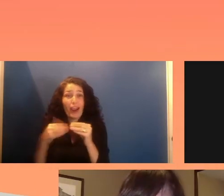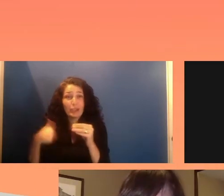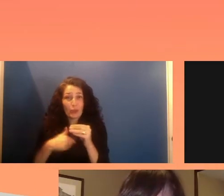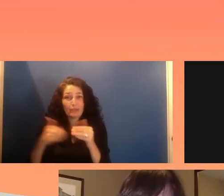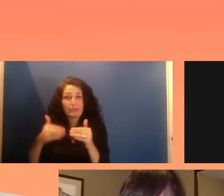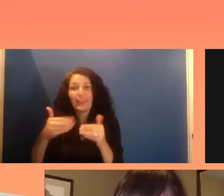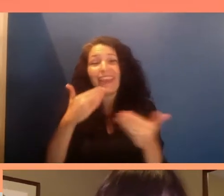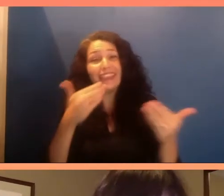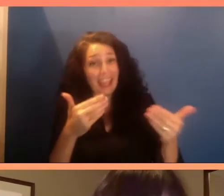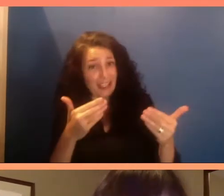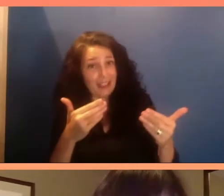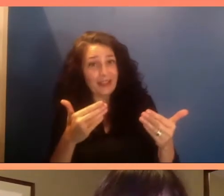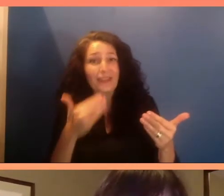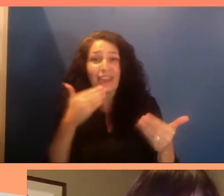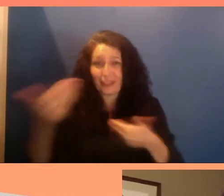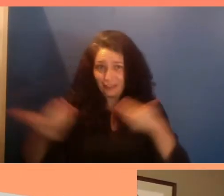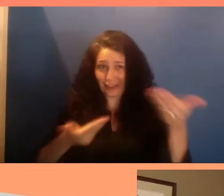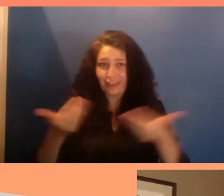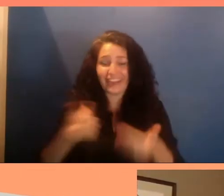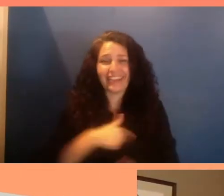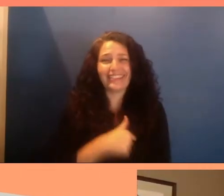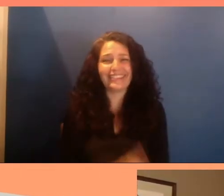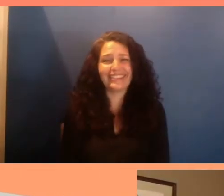space. Thank you.